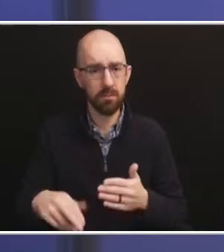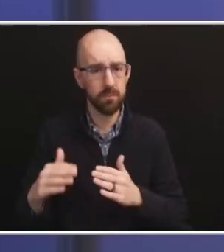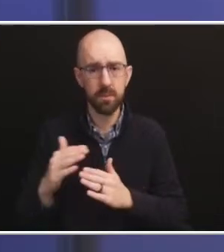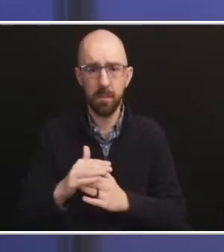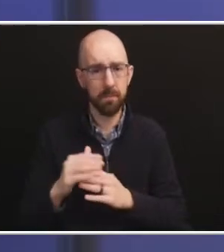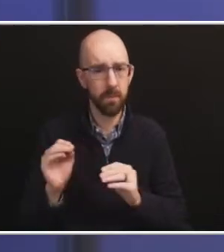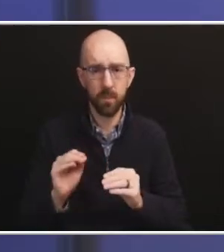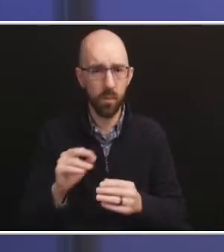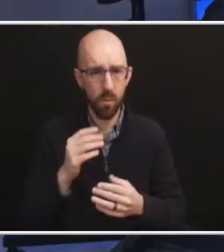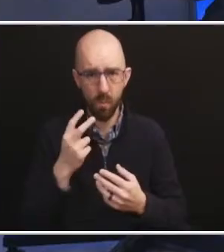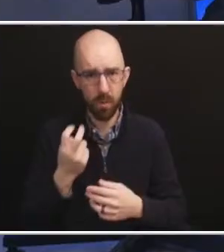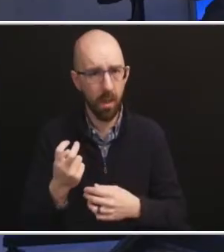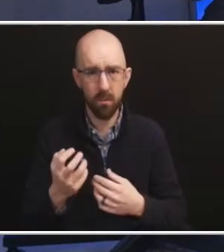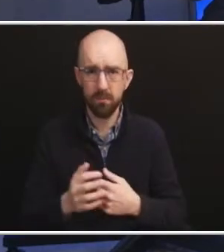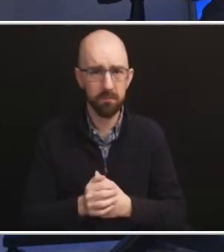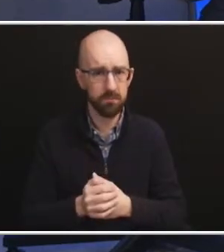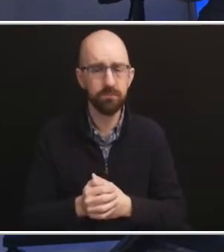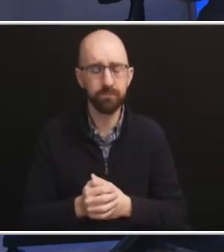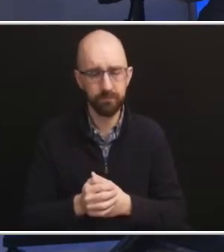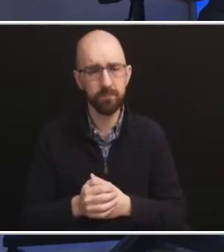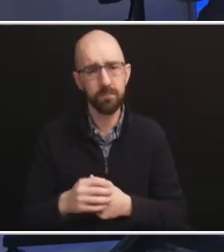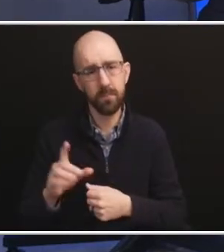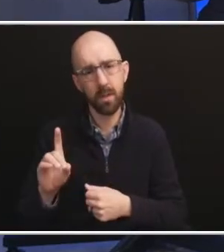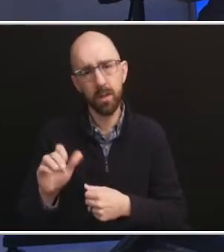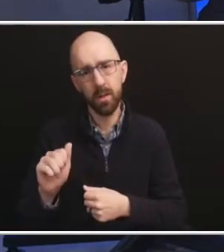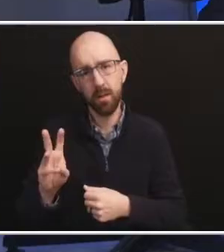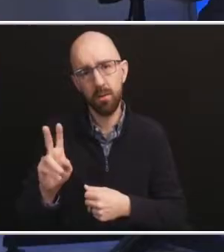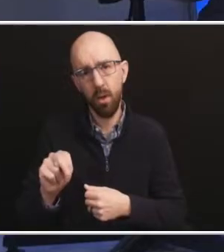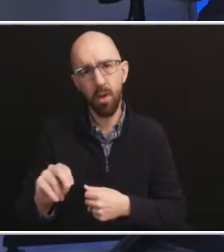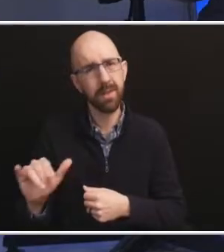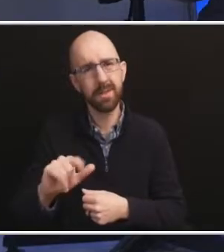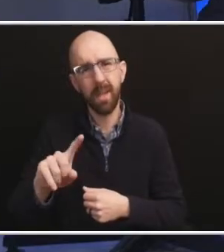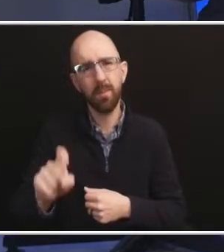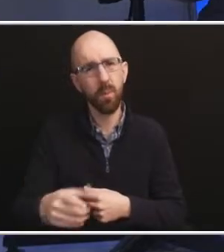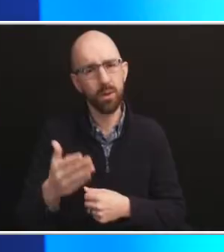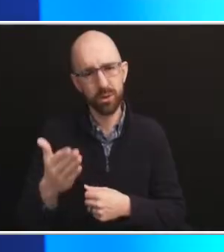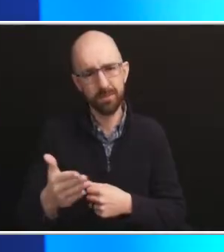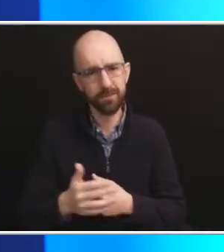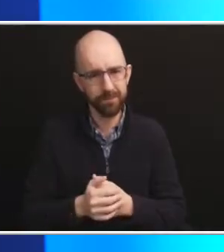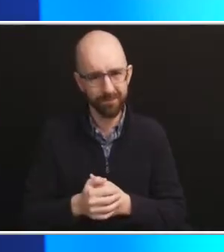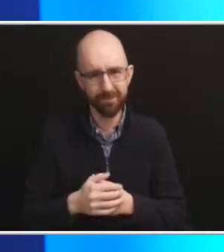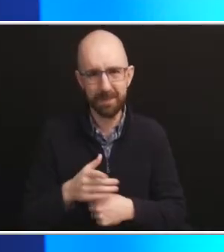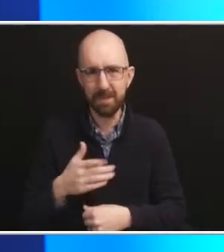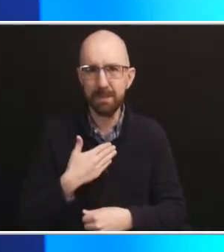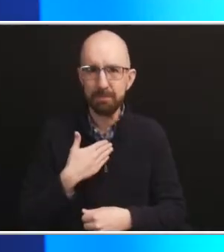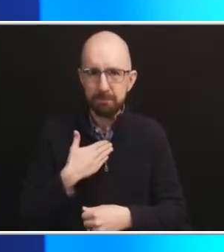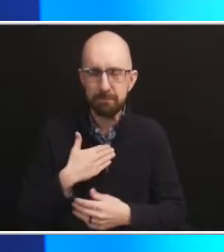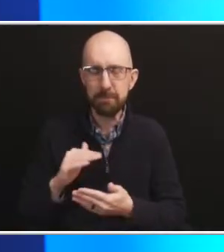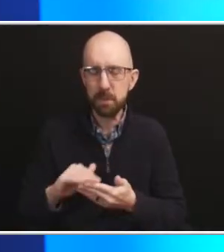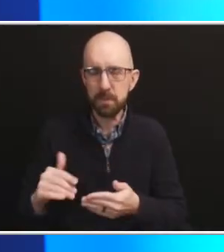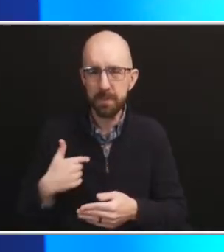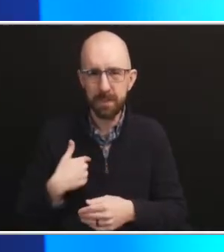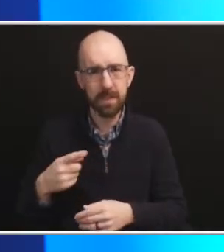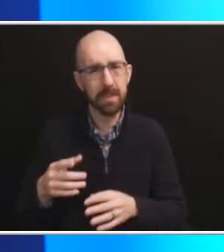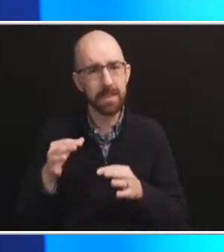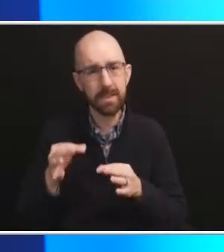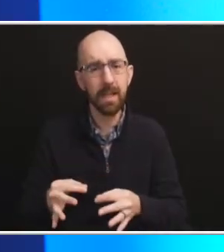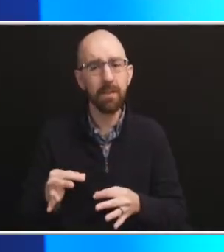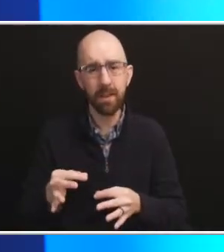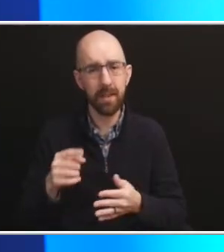it. So, Dawn, same question. What's the takeaway today? Sorry. Definitely get checked